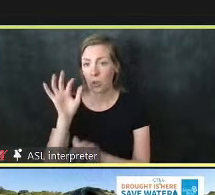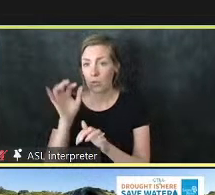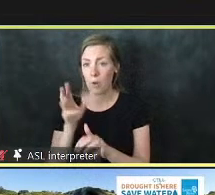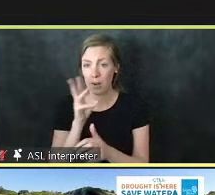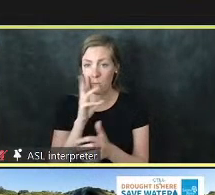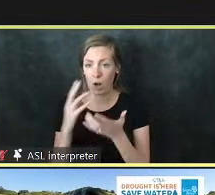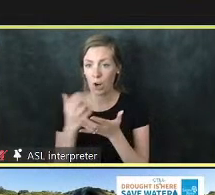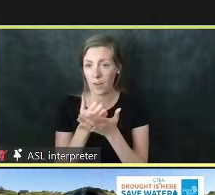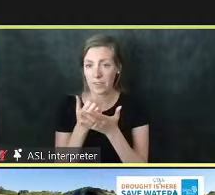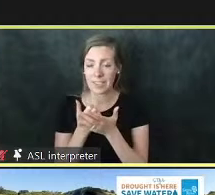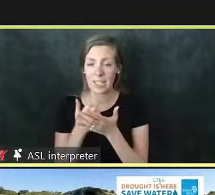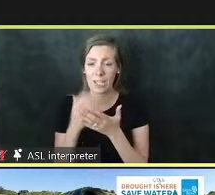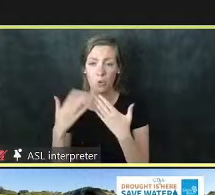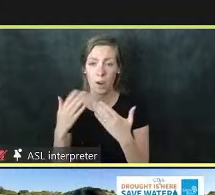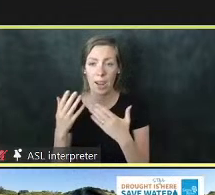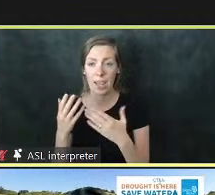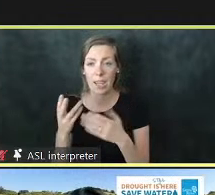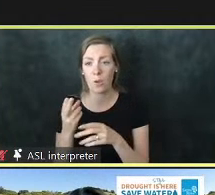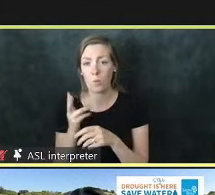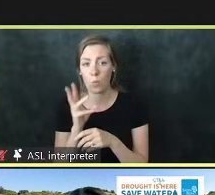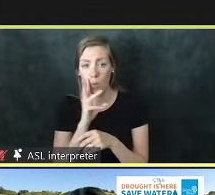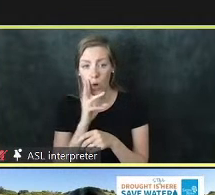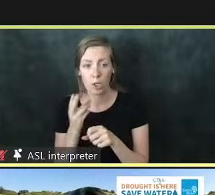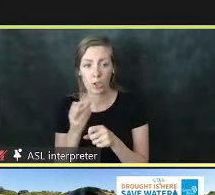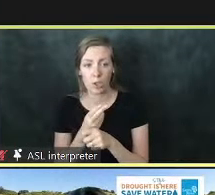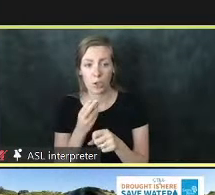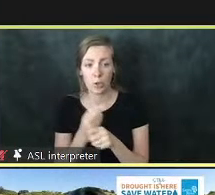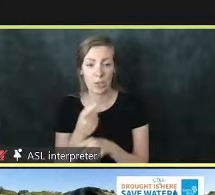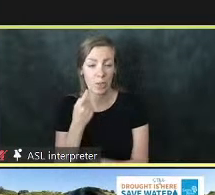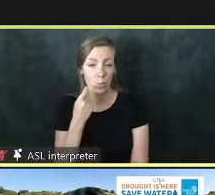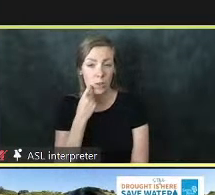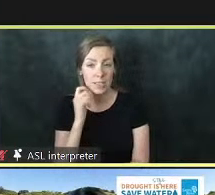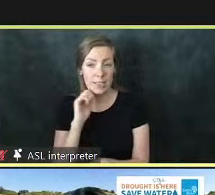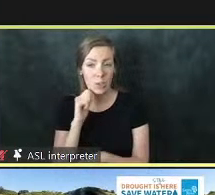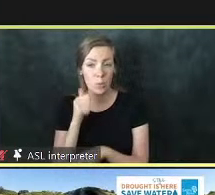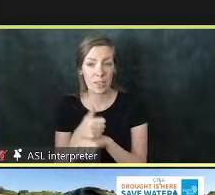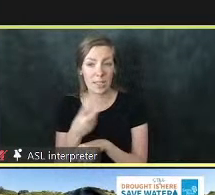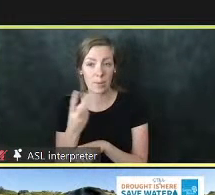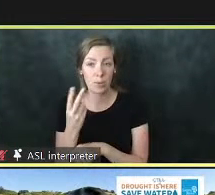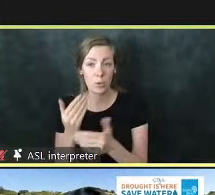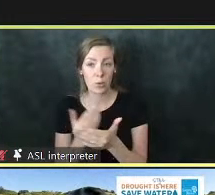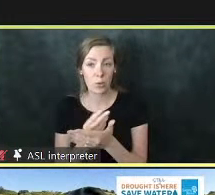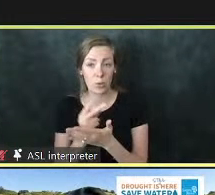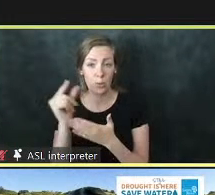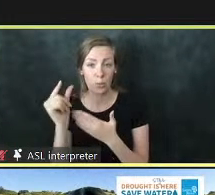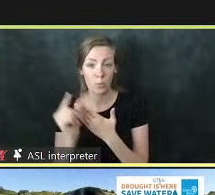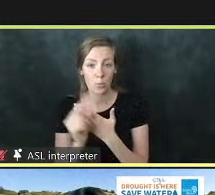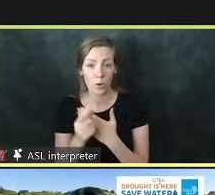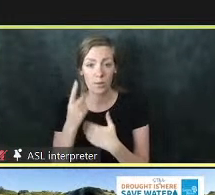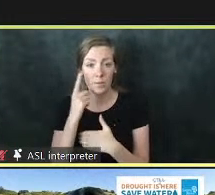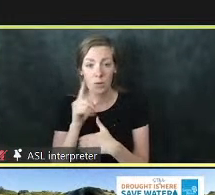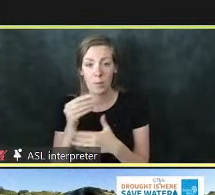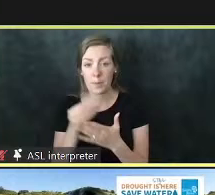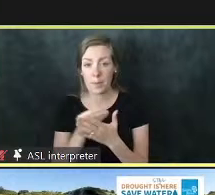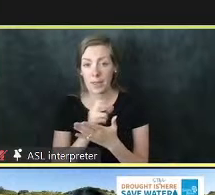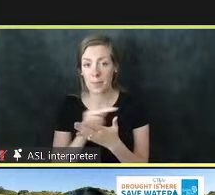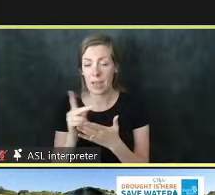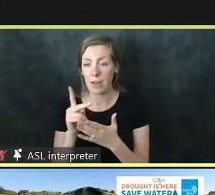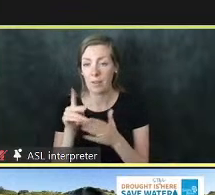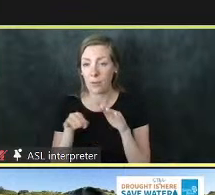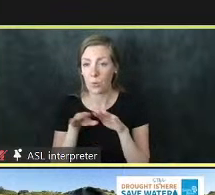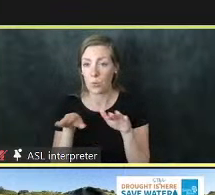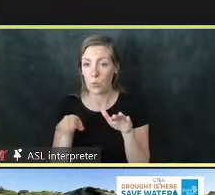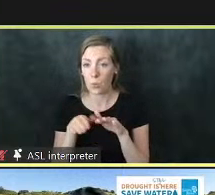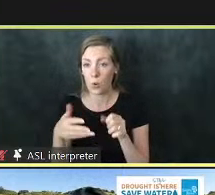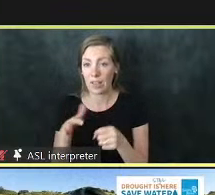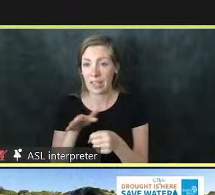reuse, programas que tenemos lawn disponibles removal, and para si recently quieren we remover sus launched sacadas. 2 new programs Poner un sistema de irrigación rebates for pool covers as well as